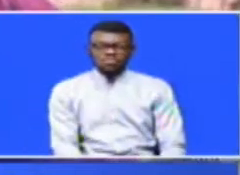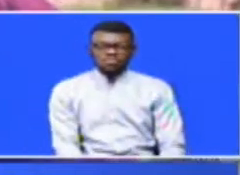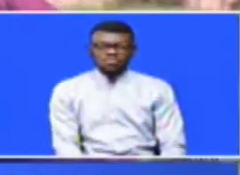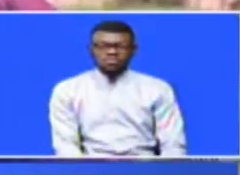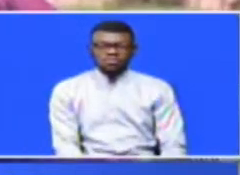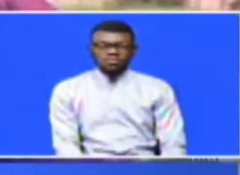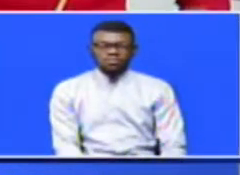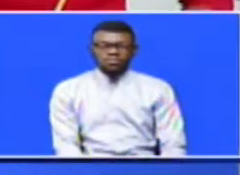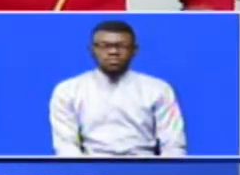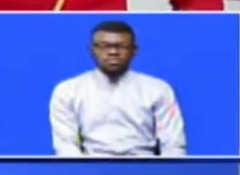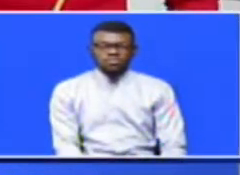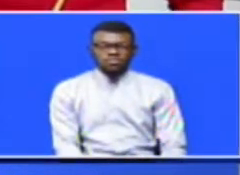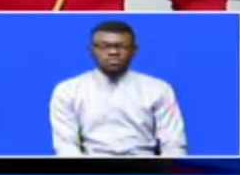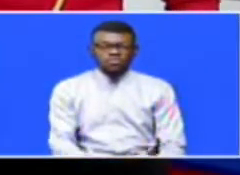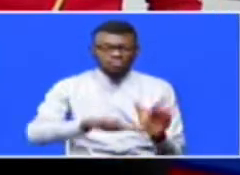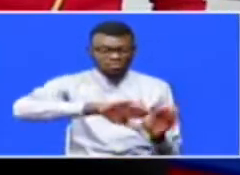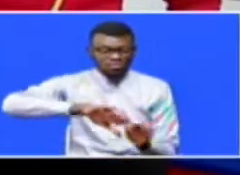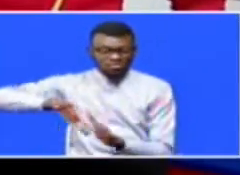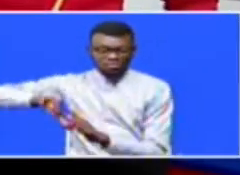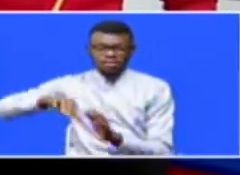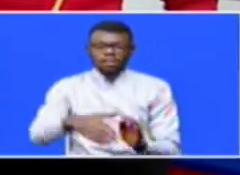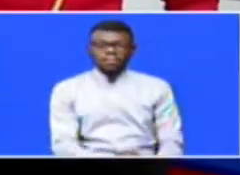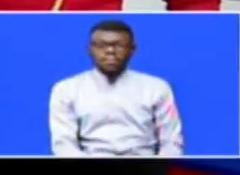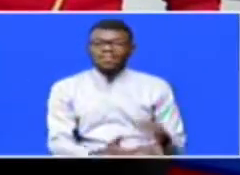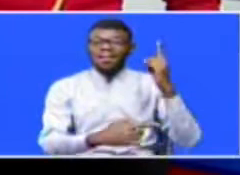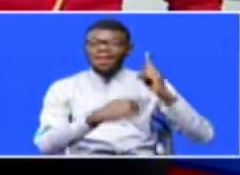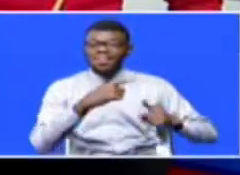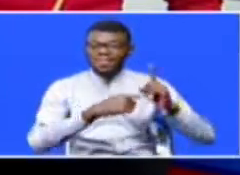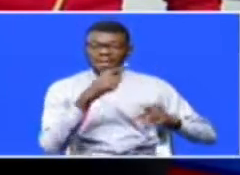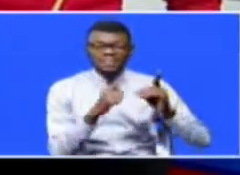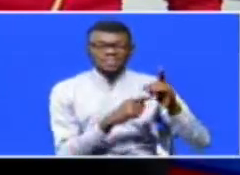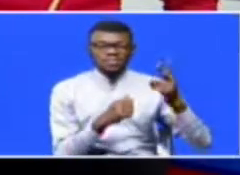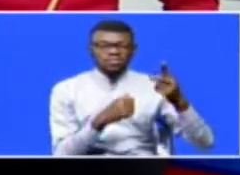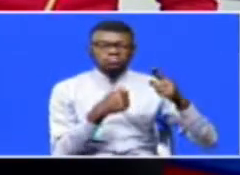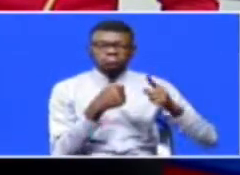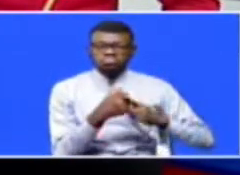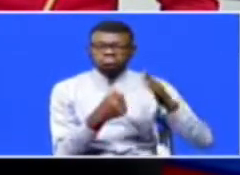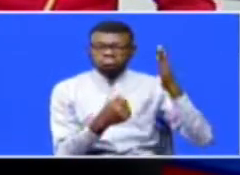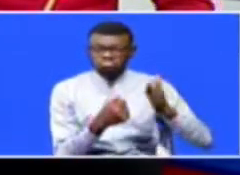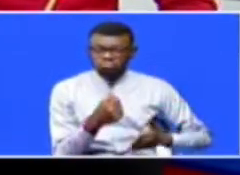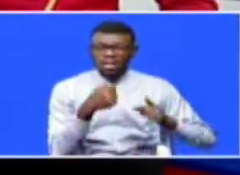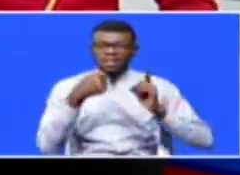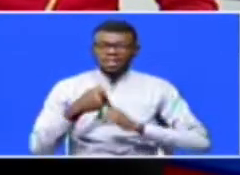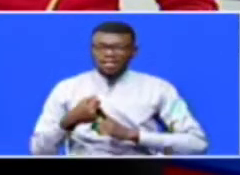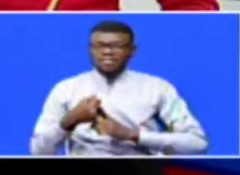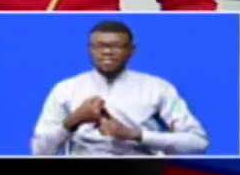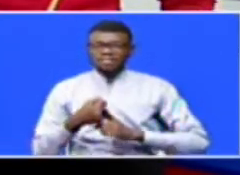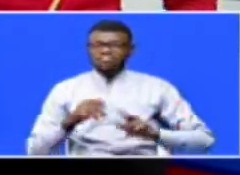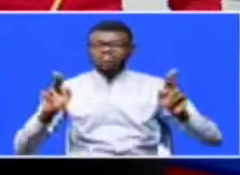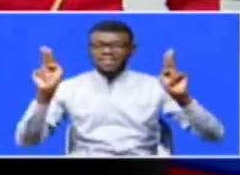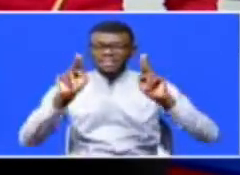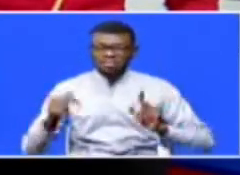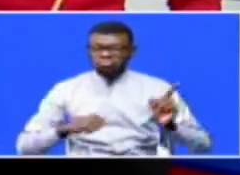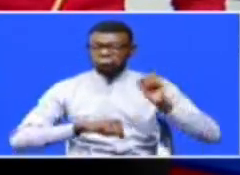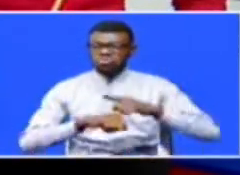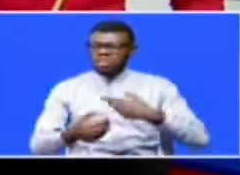in Kakamega. Away from politics, every year on the 26th of June, the world commemorates the International Day Against